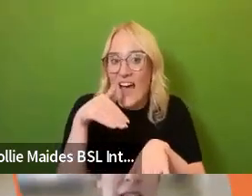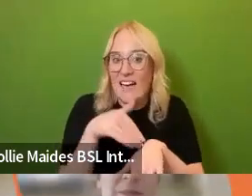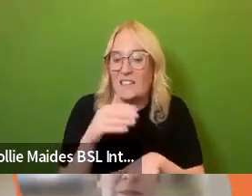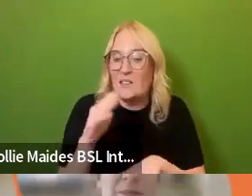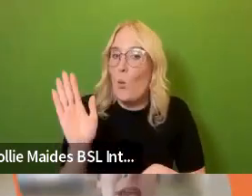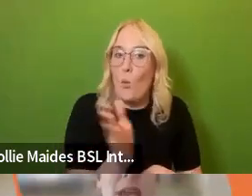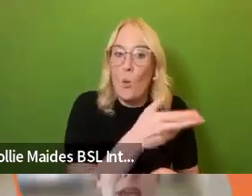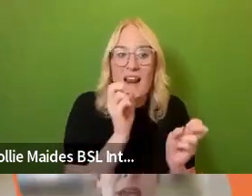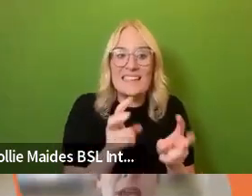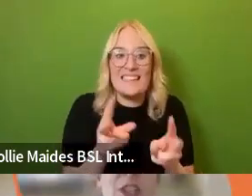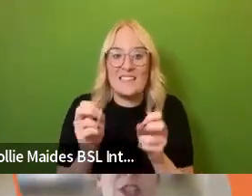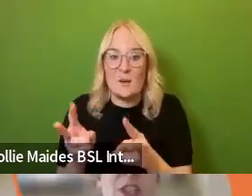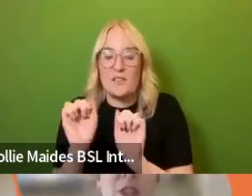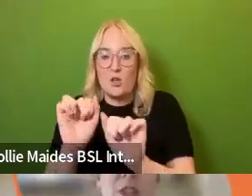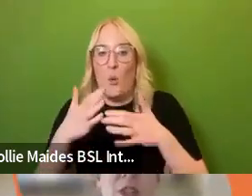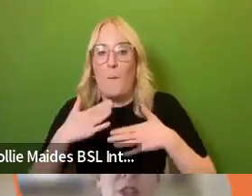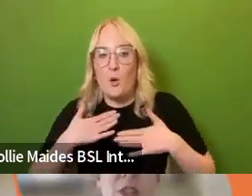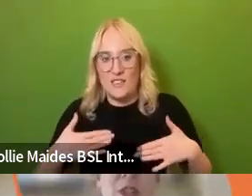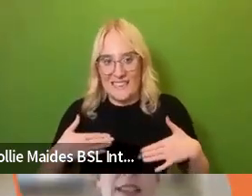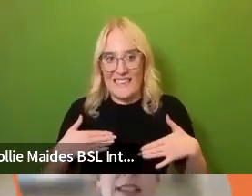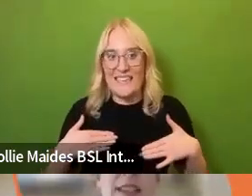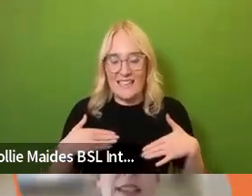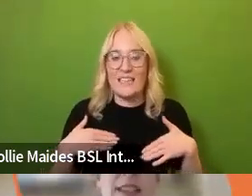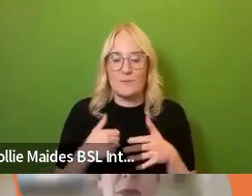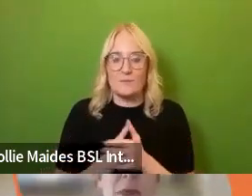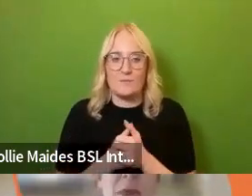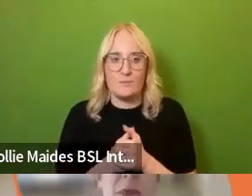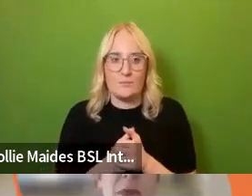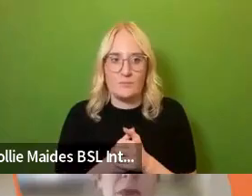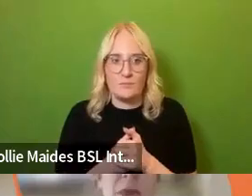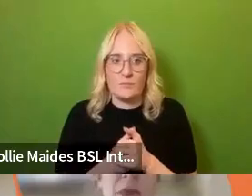bodies. For children, sleep